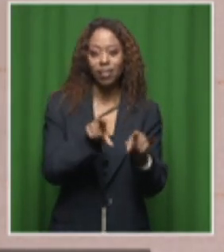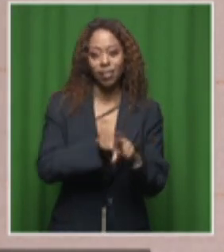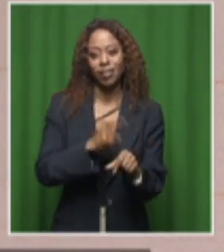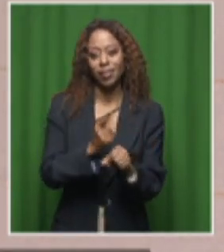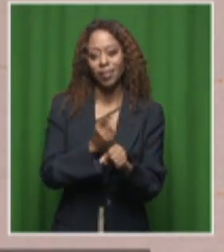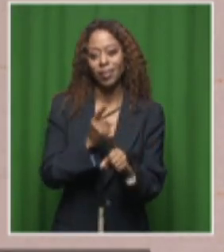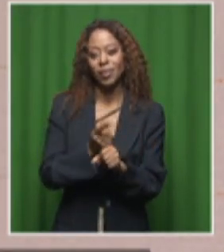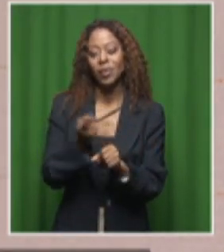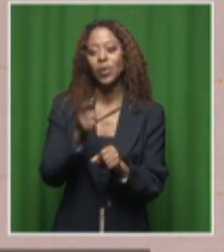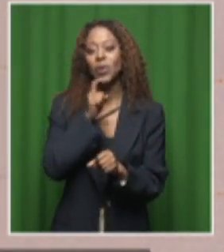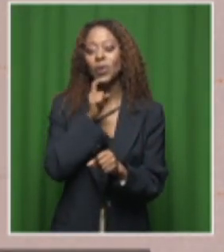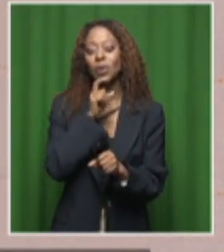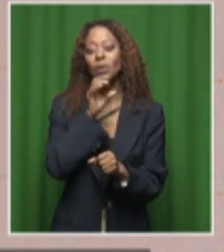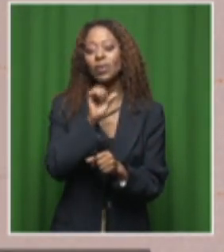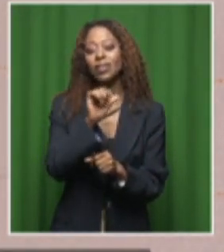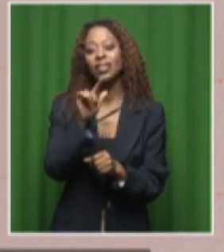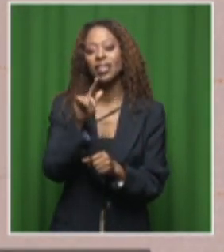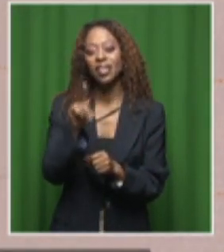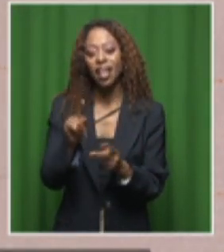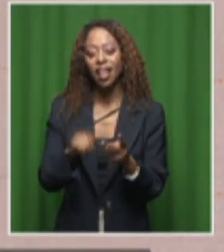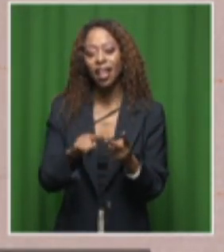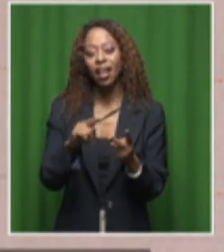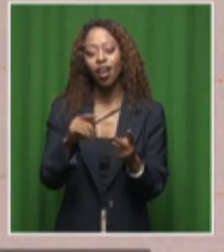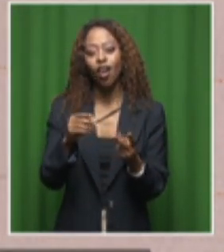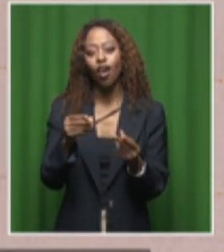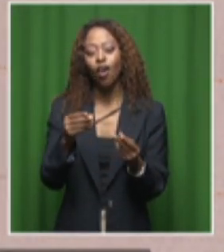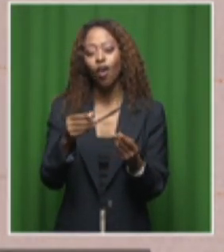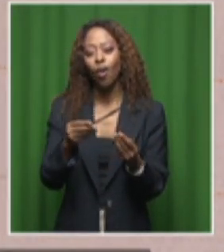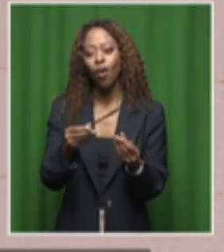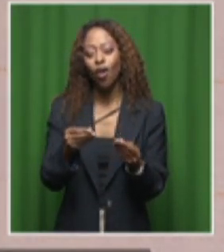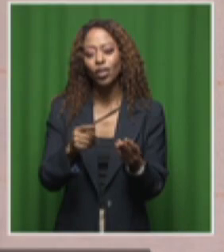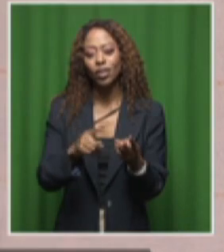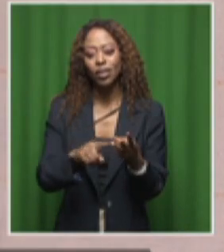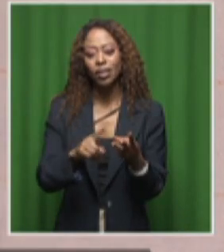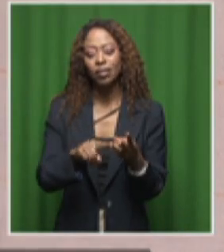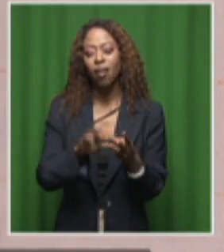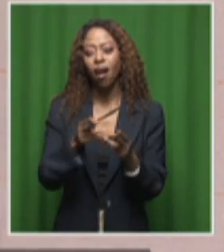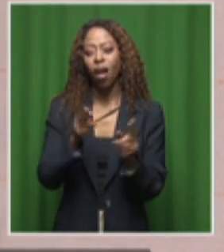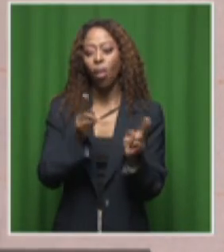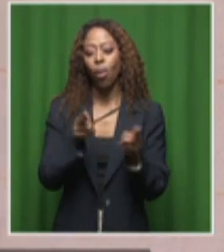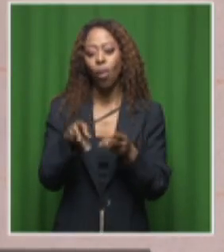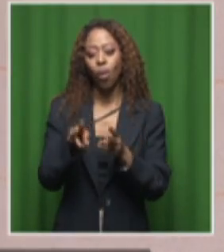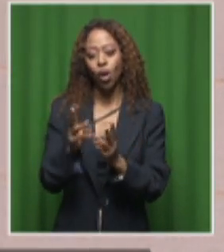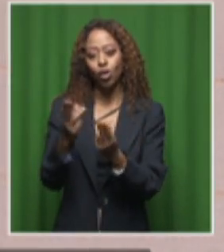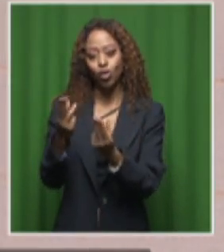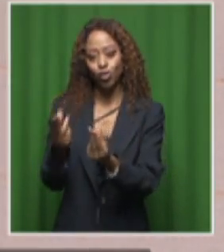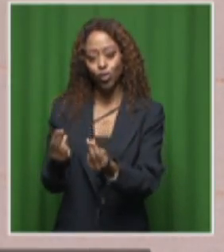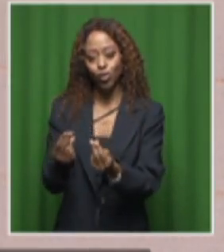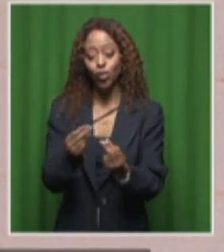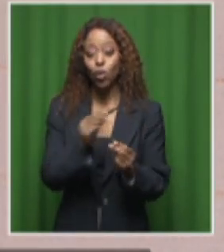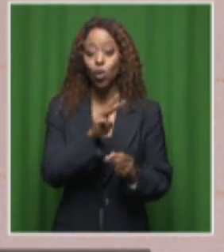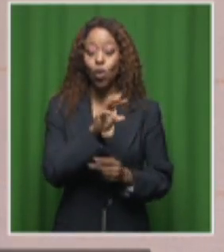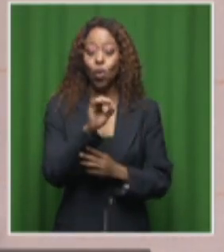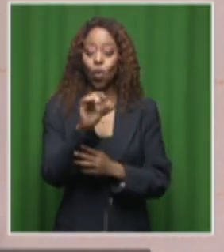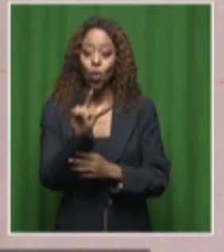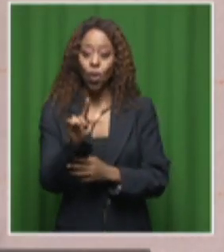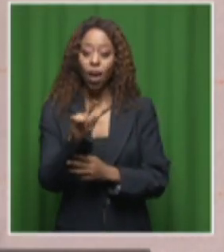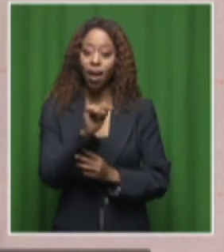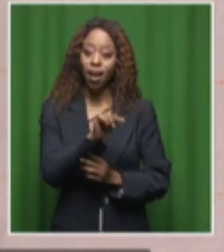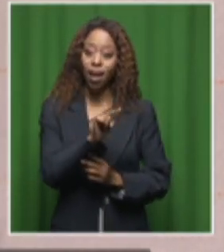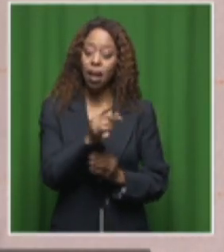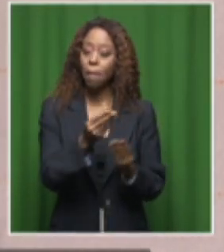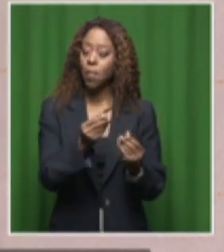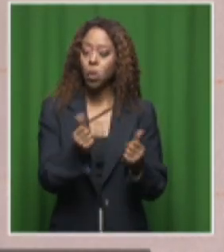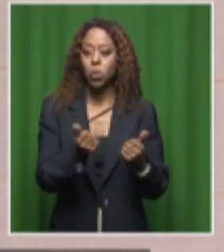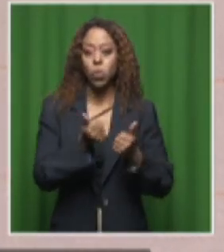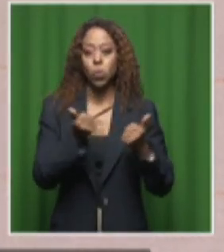from silk, cotton, jute, and other natural fibers. Wool is often seen as the best material